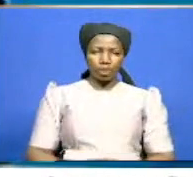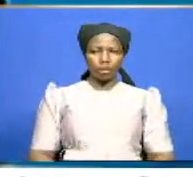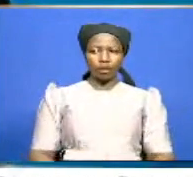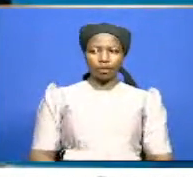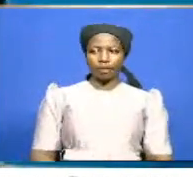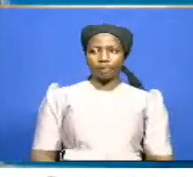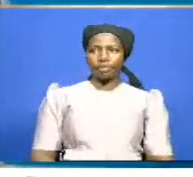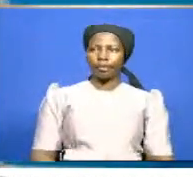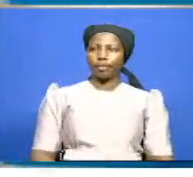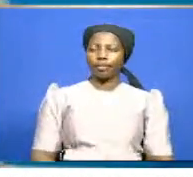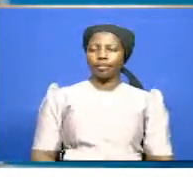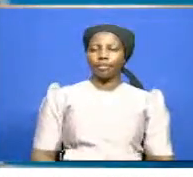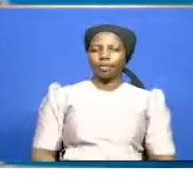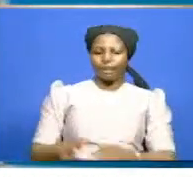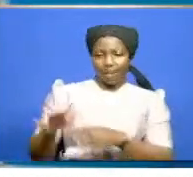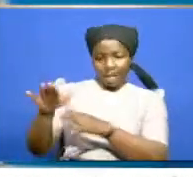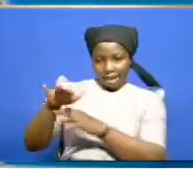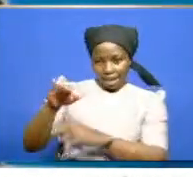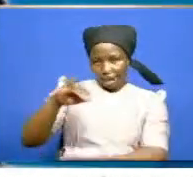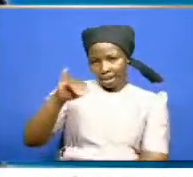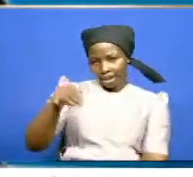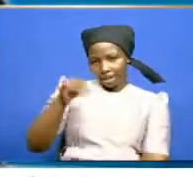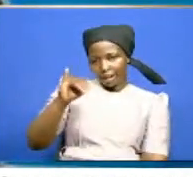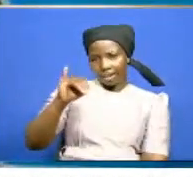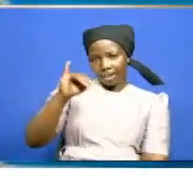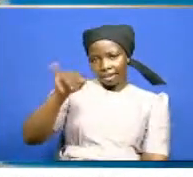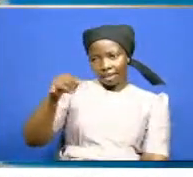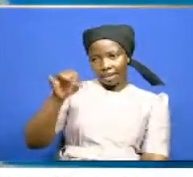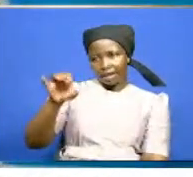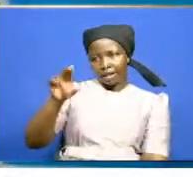Thank you. At Jijenge, we've been having a very elaborate